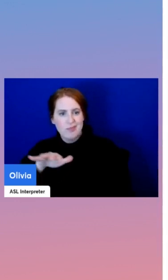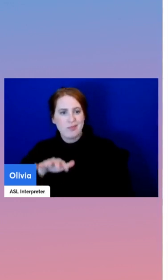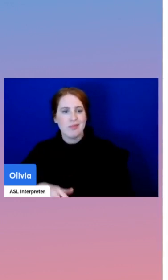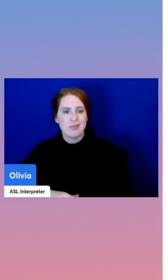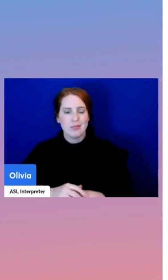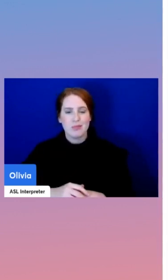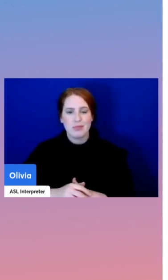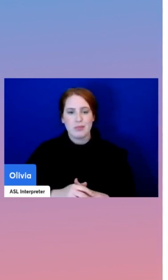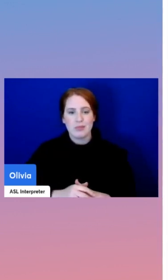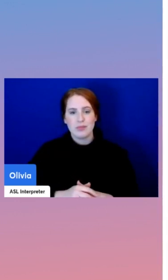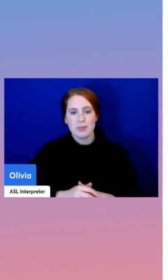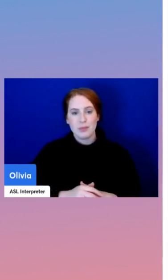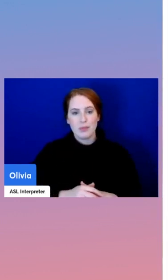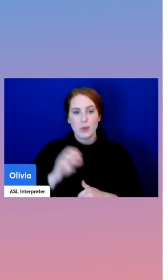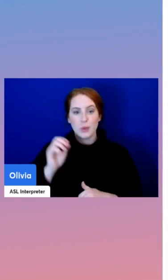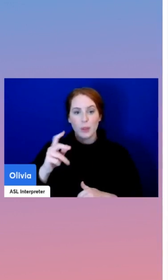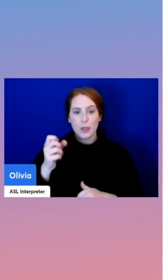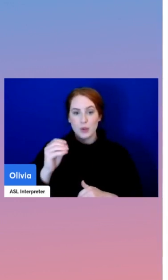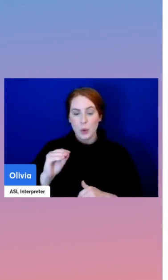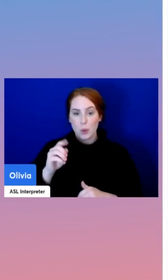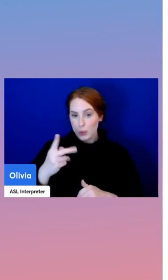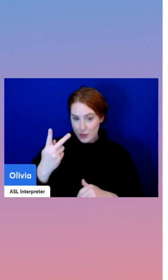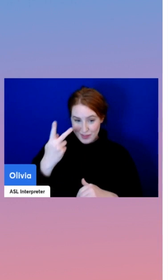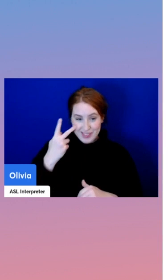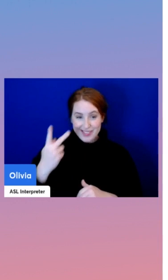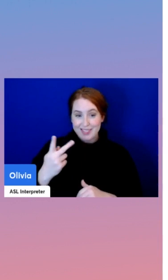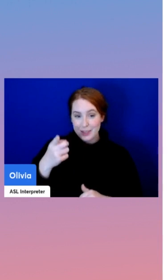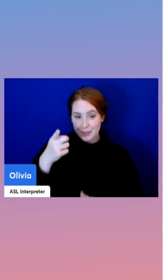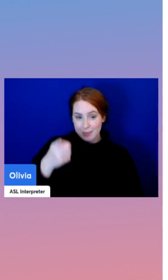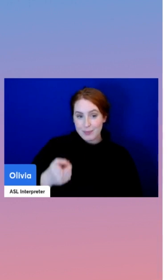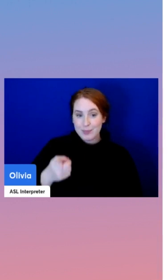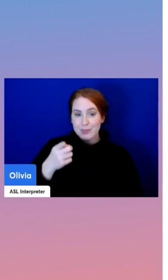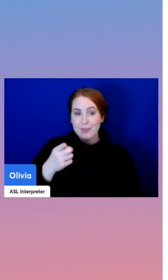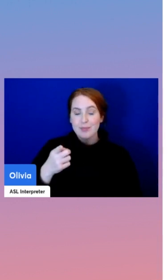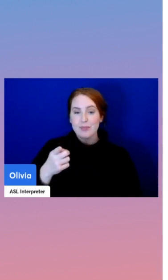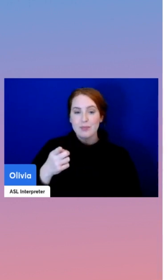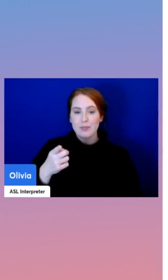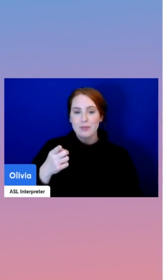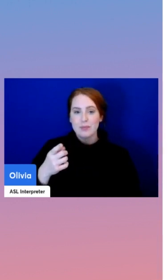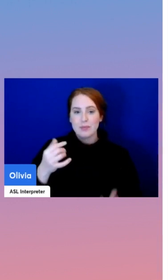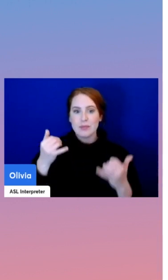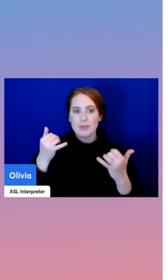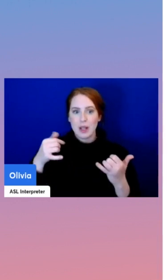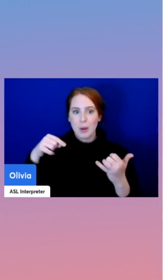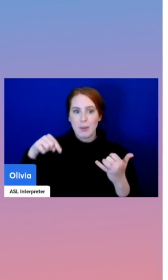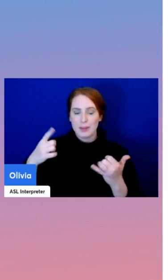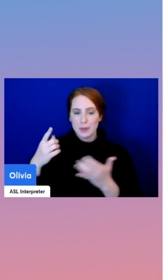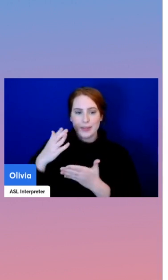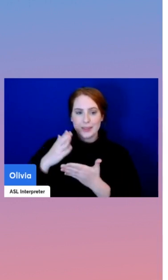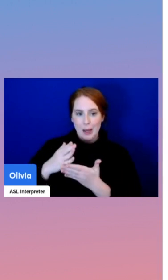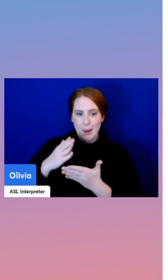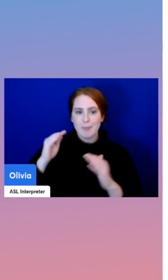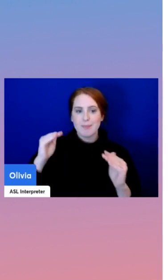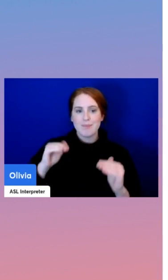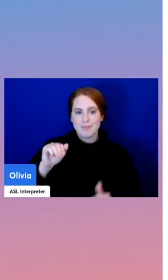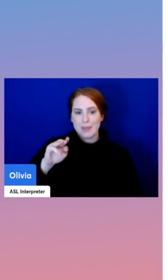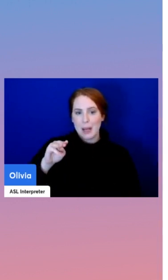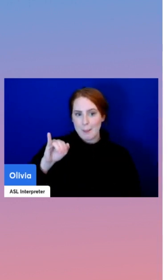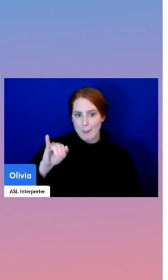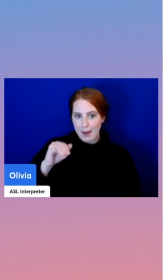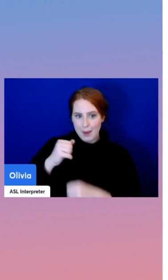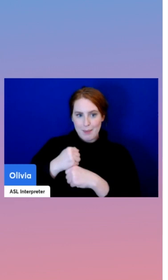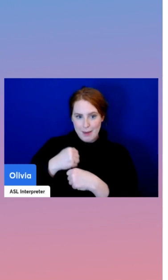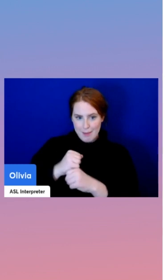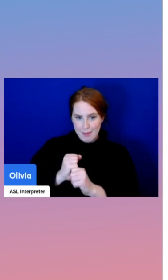All right, so as you can see here, now the source instance was stopped, the AMI got created, and now